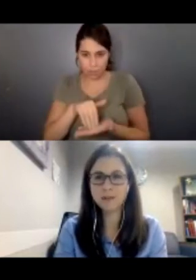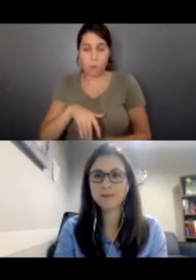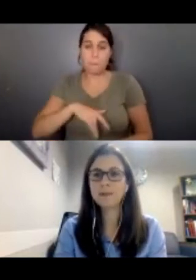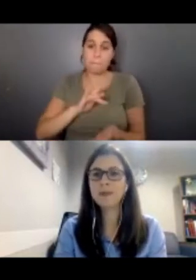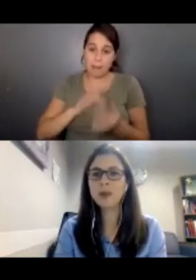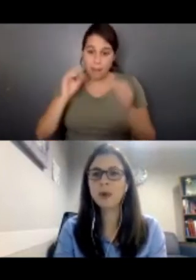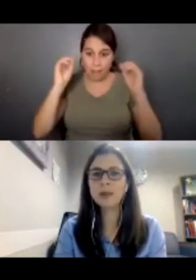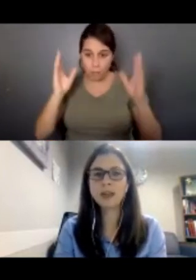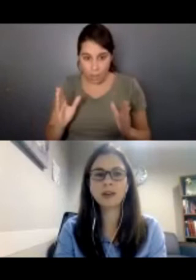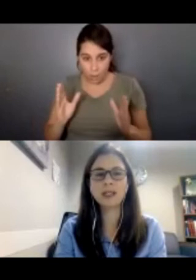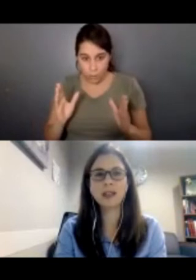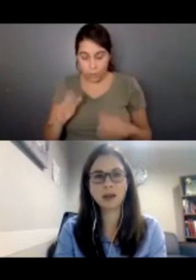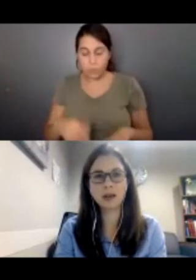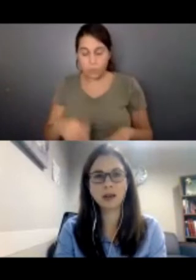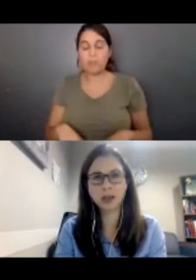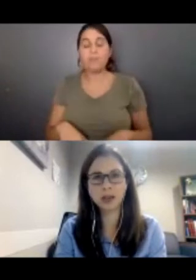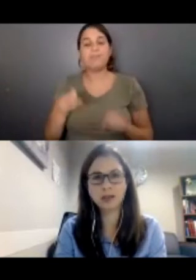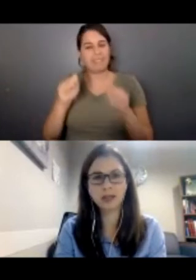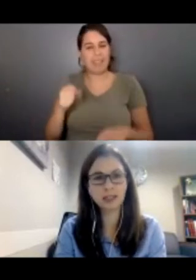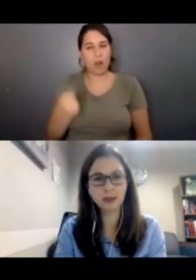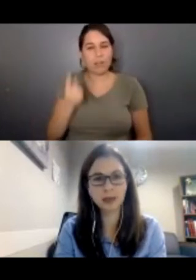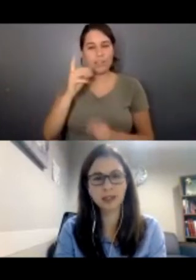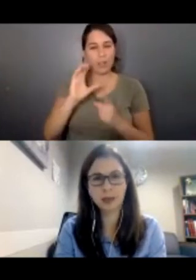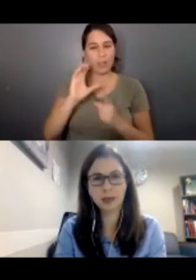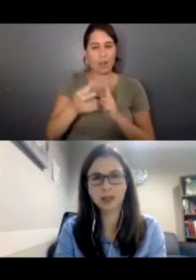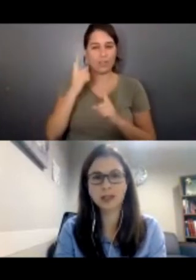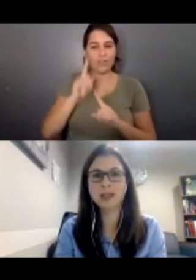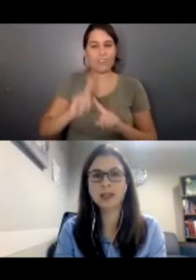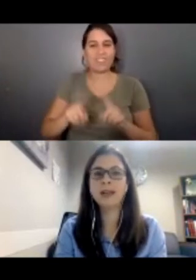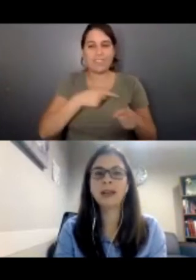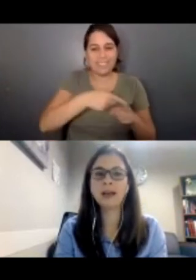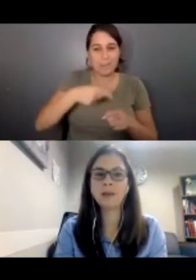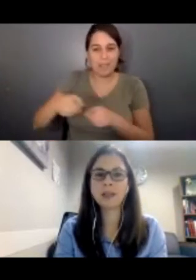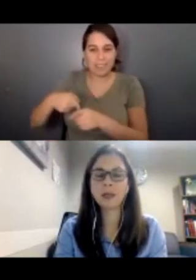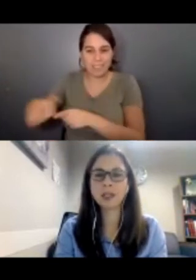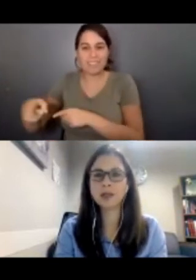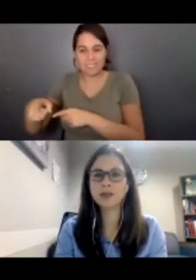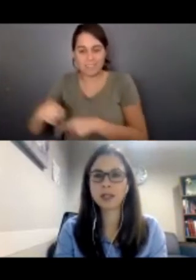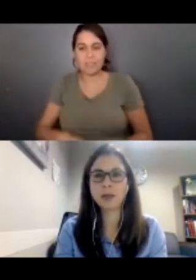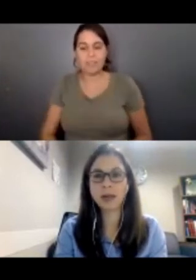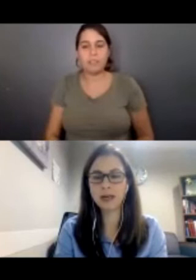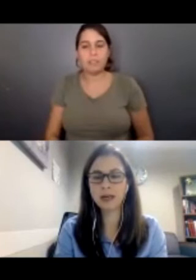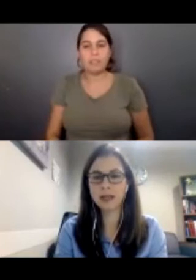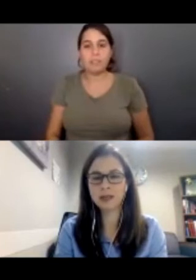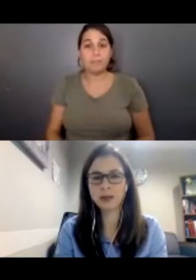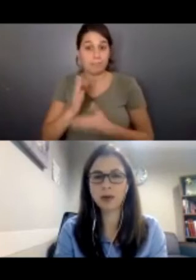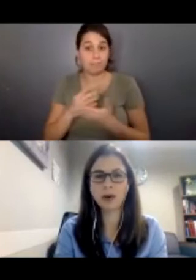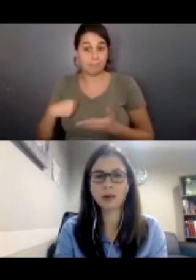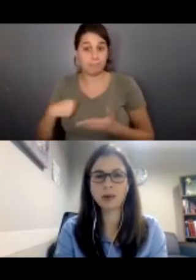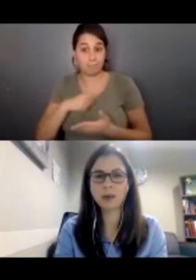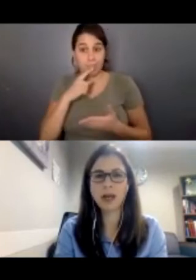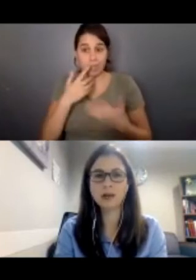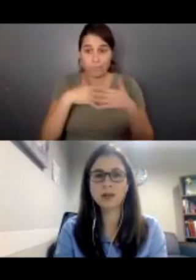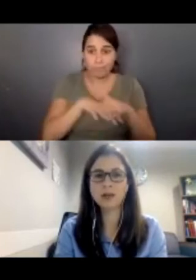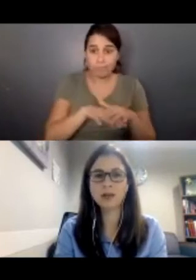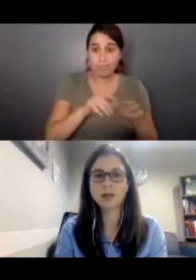educators. We're able to understand the culture of different disciplines and specialties, especially those of us that are embedded in the different programs,